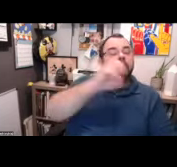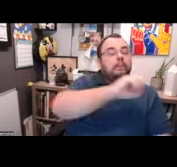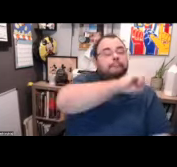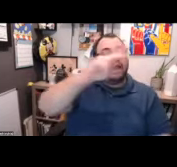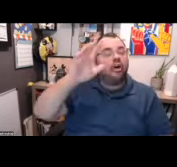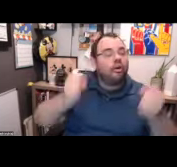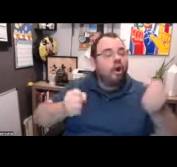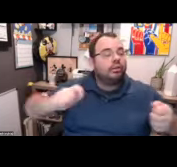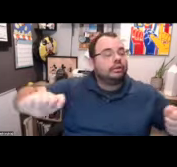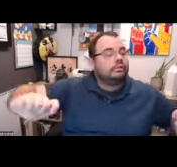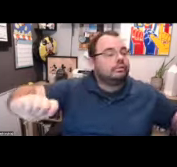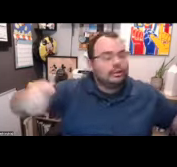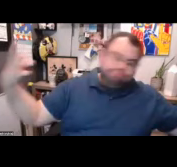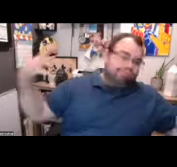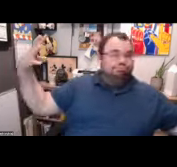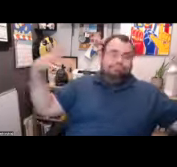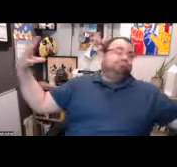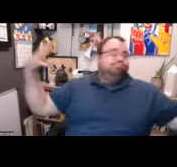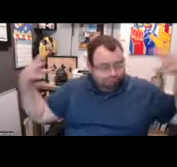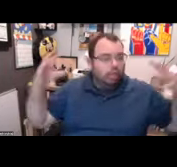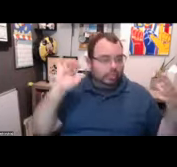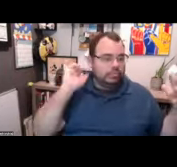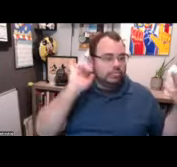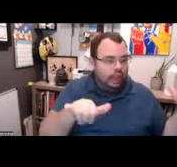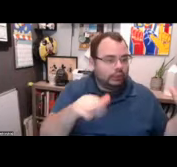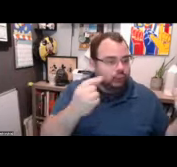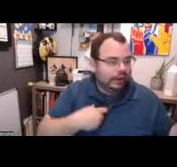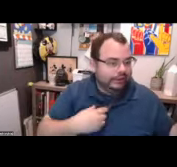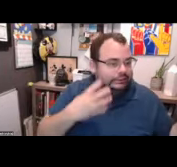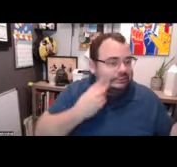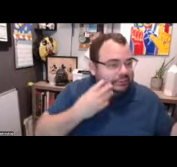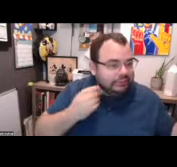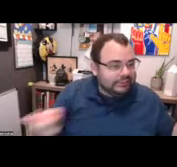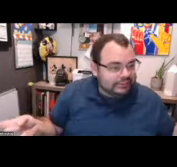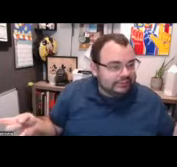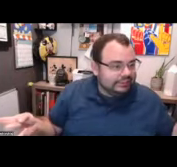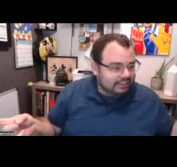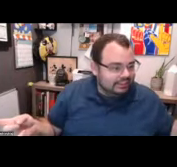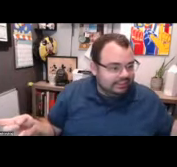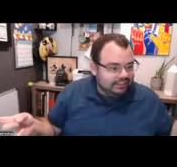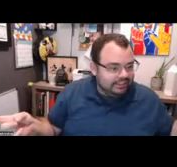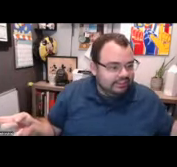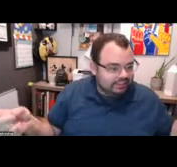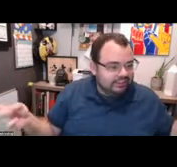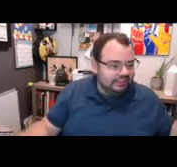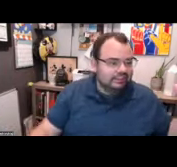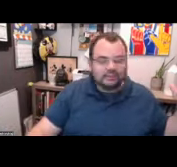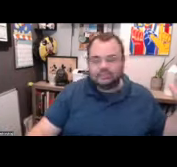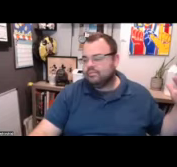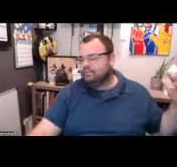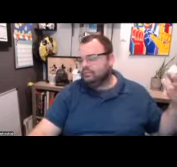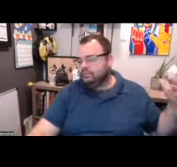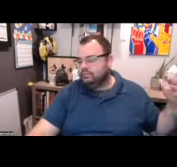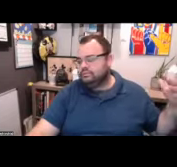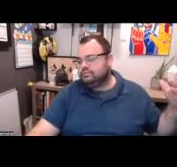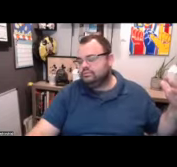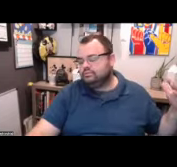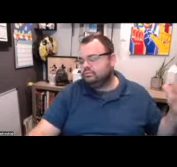car, and then you come back later on and you turn it on, all of a sudden the music just blares in your ears. That's precisely what happened to me.